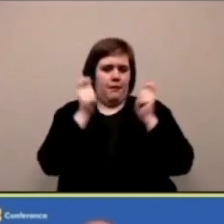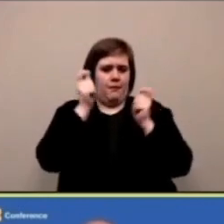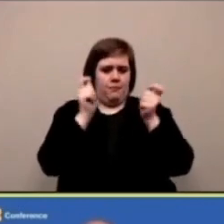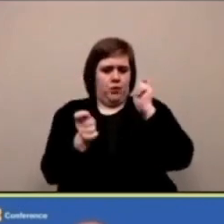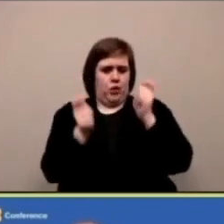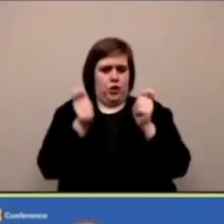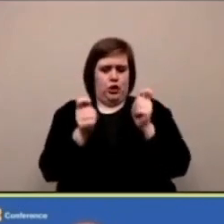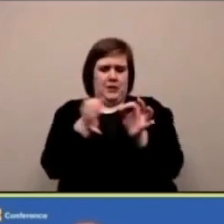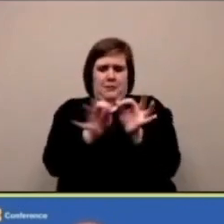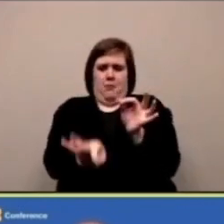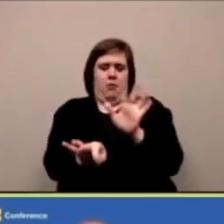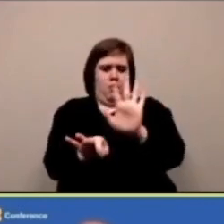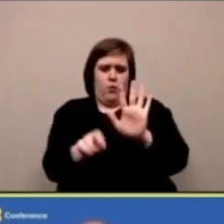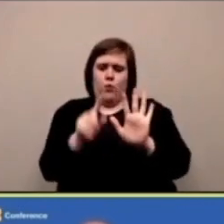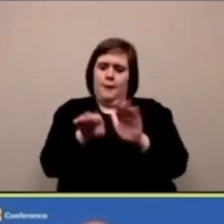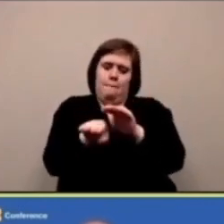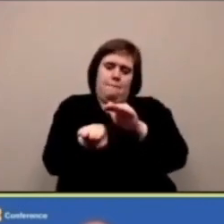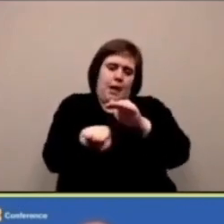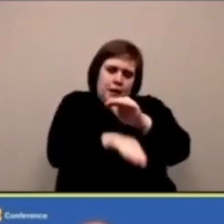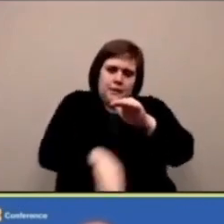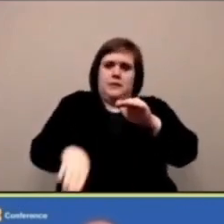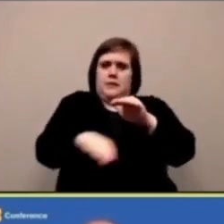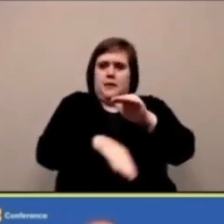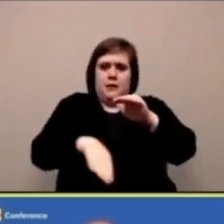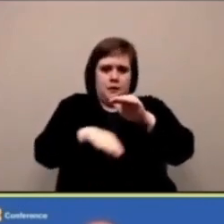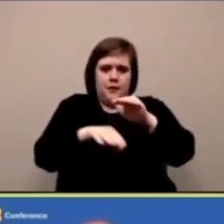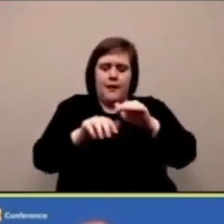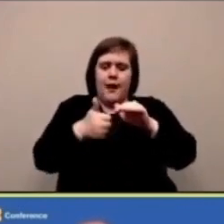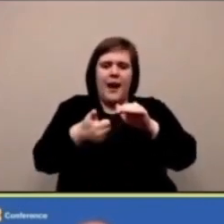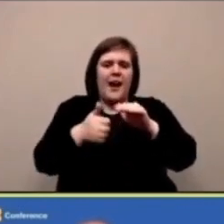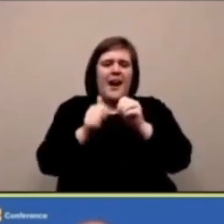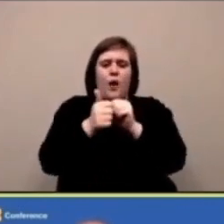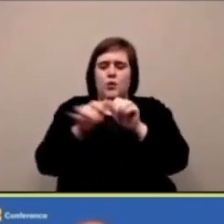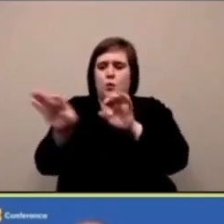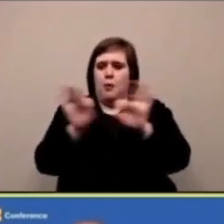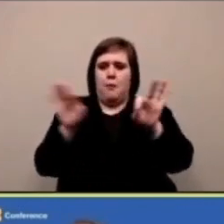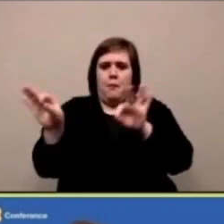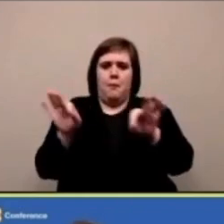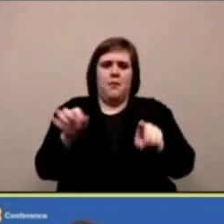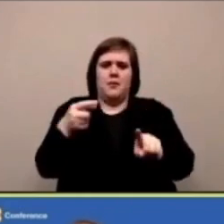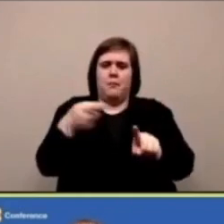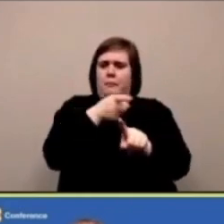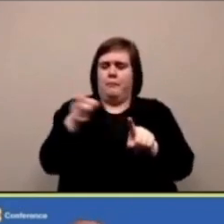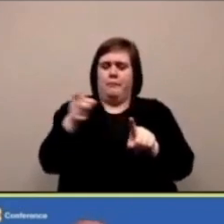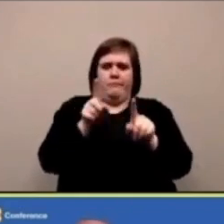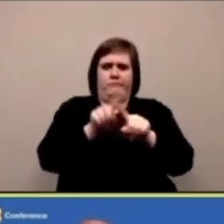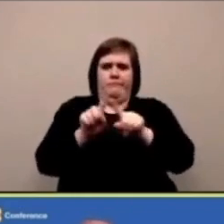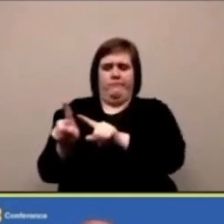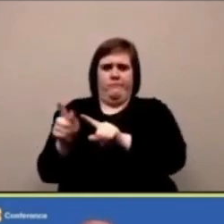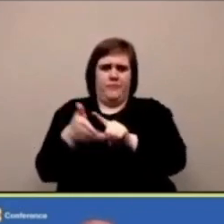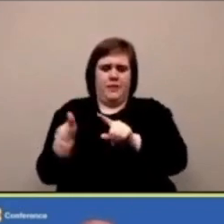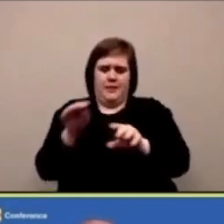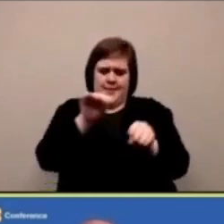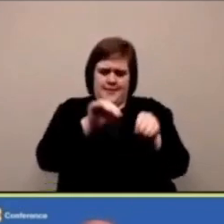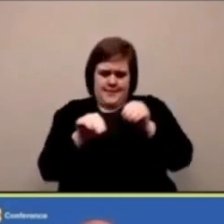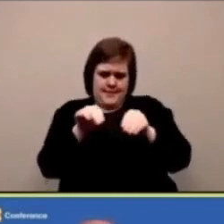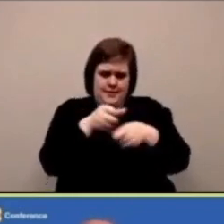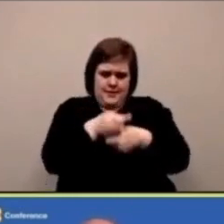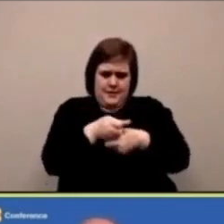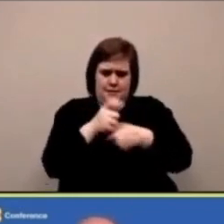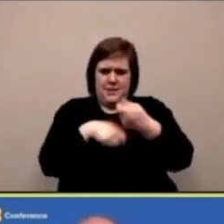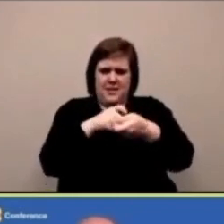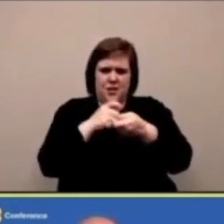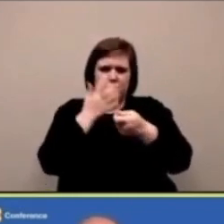So this is an example, very basic, of how you can collect some basic, random items and arrange them into a particular